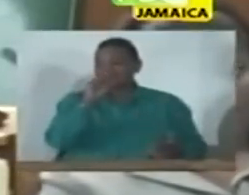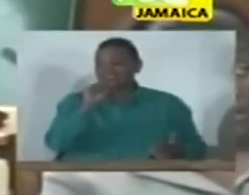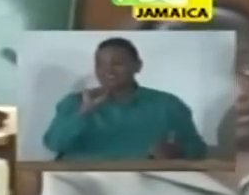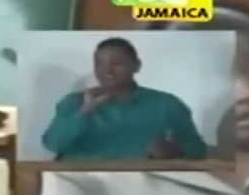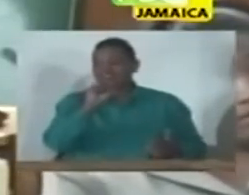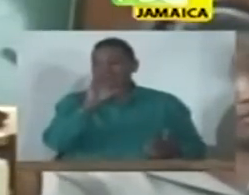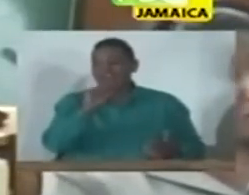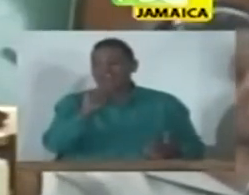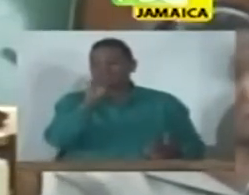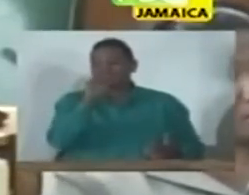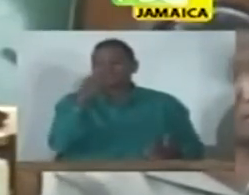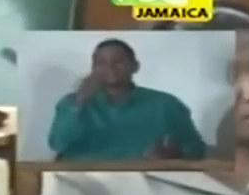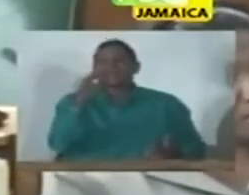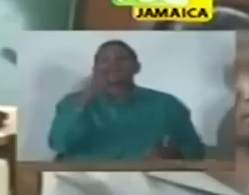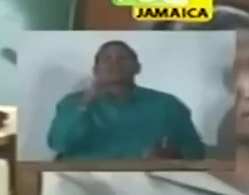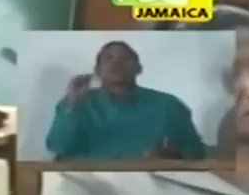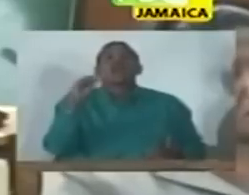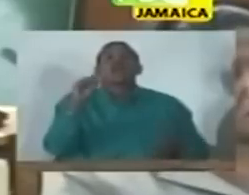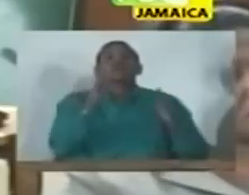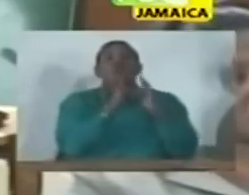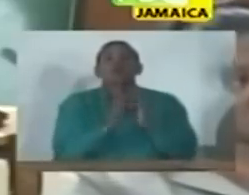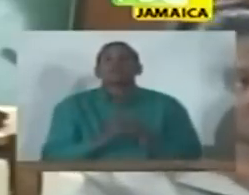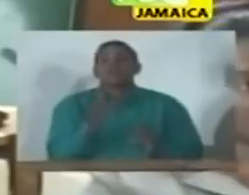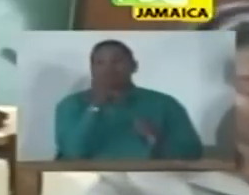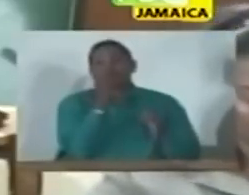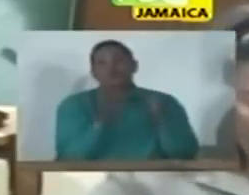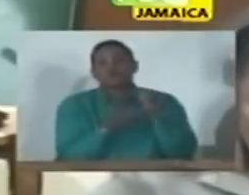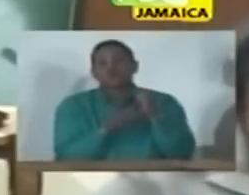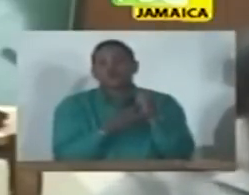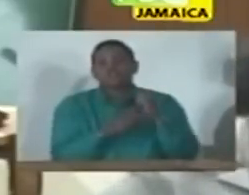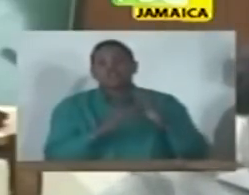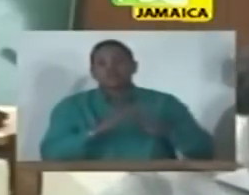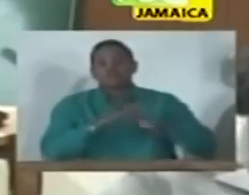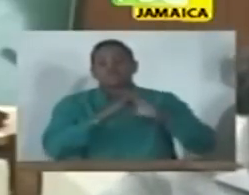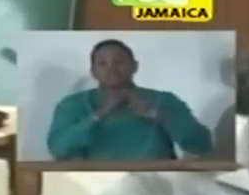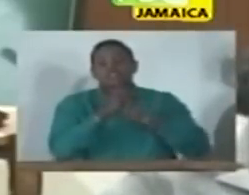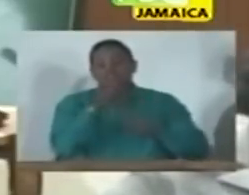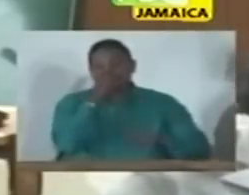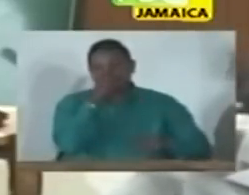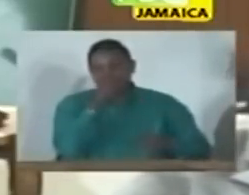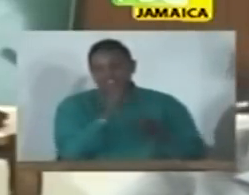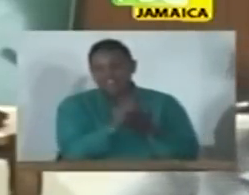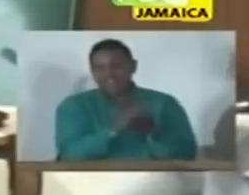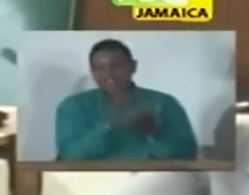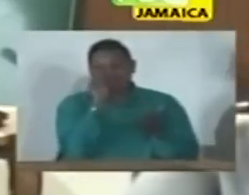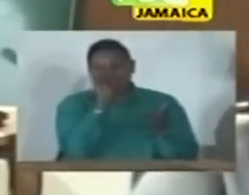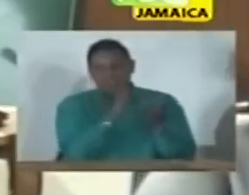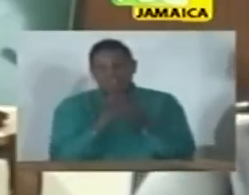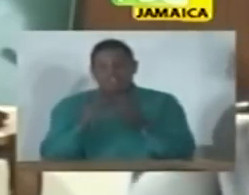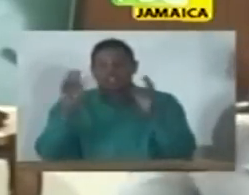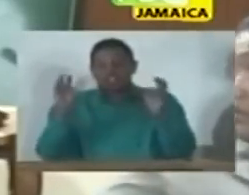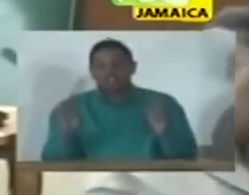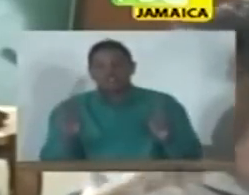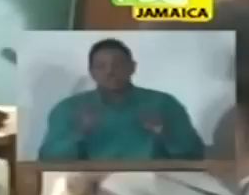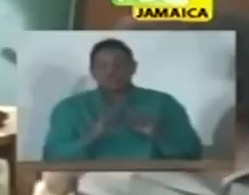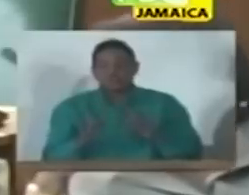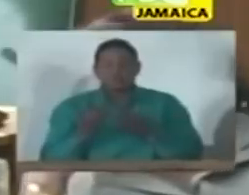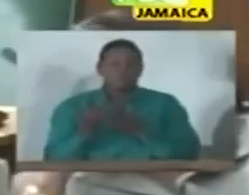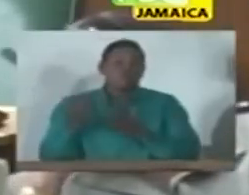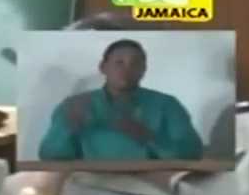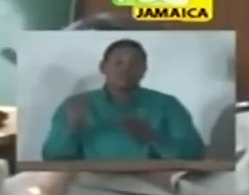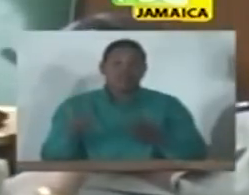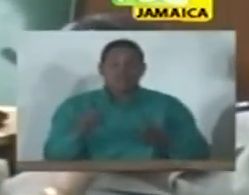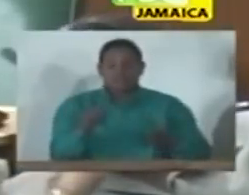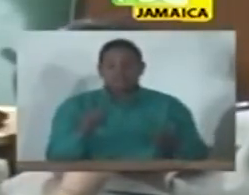2019 and the Act to amend the Food Storage and Prevention of Infestation Act and for connected matters. But prior to that,